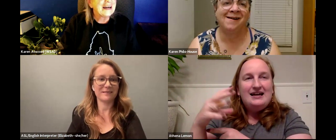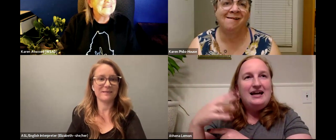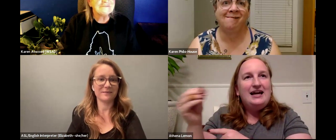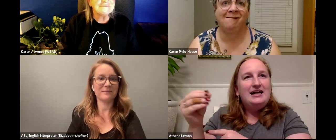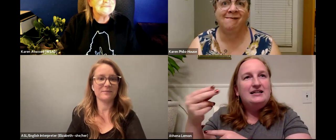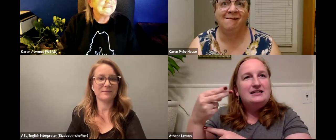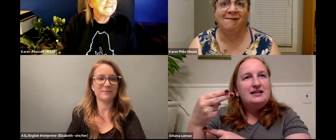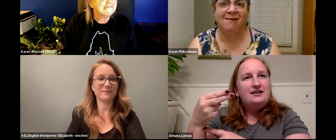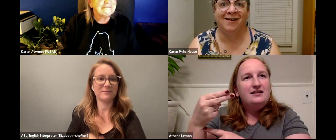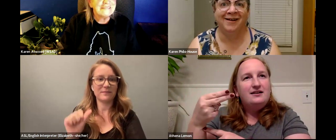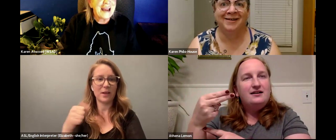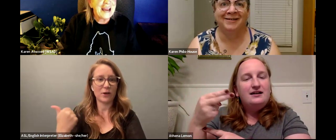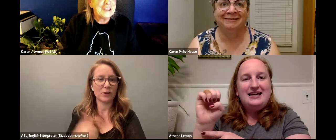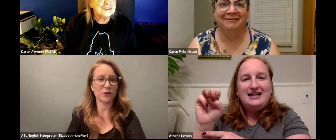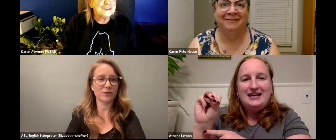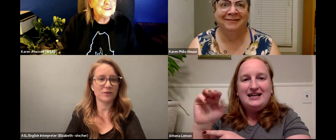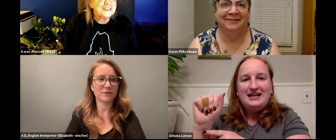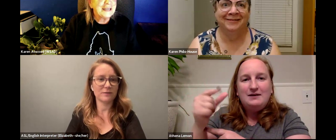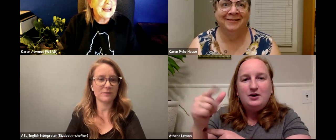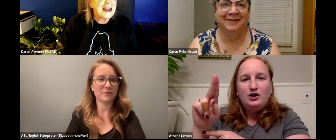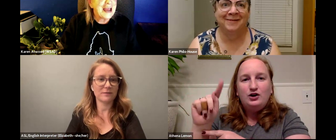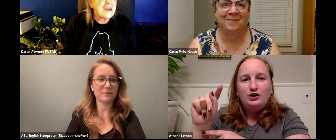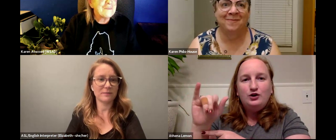neuraminidase and